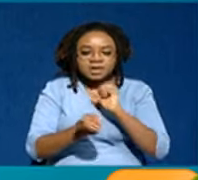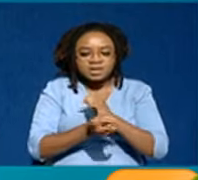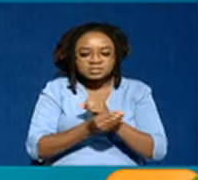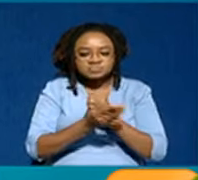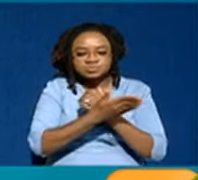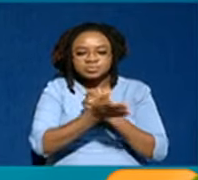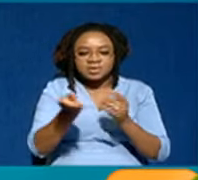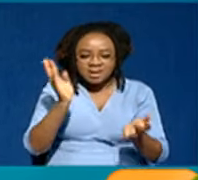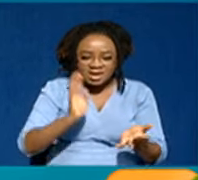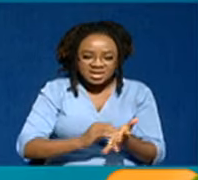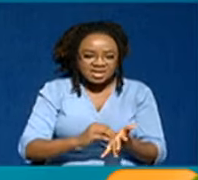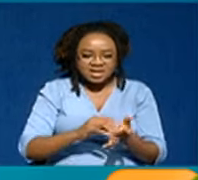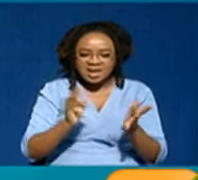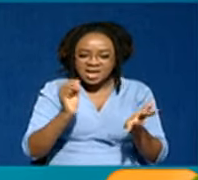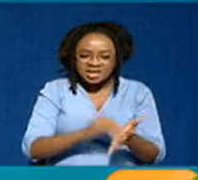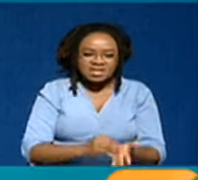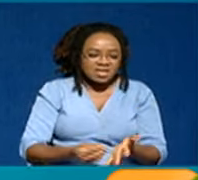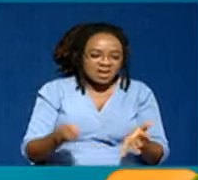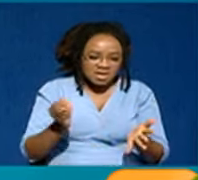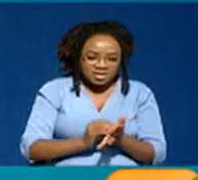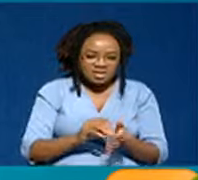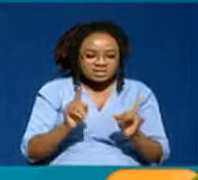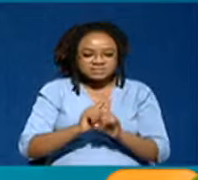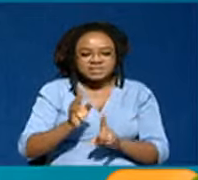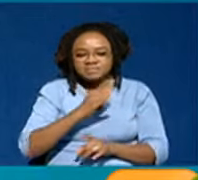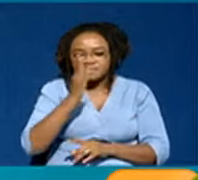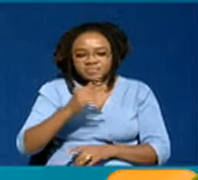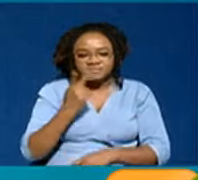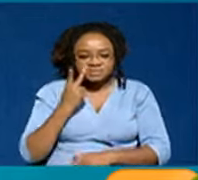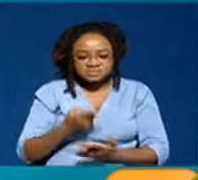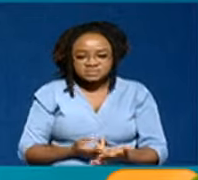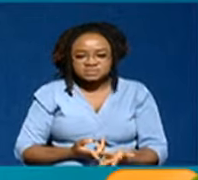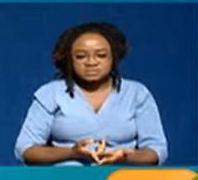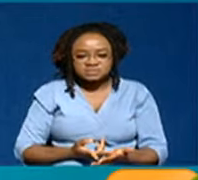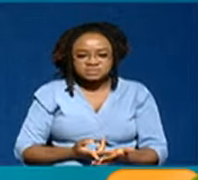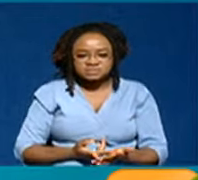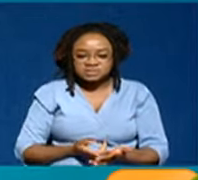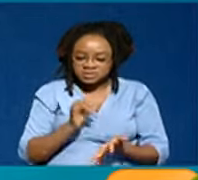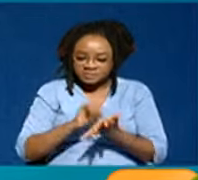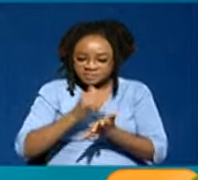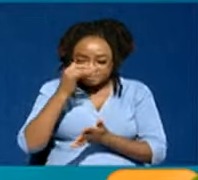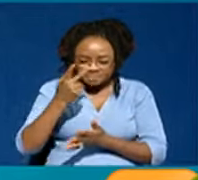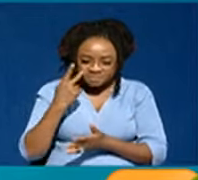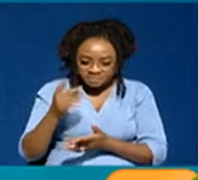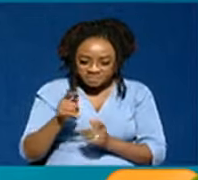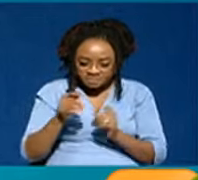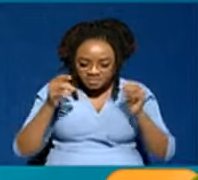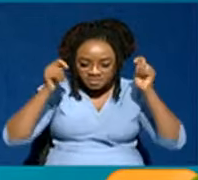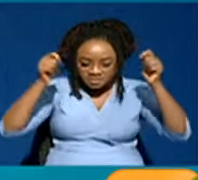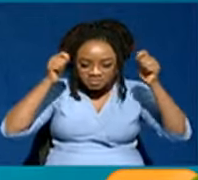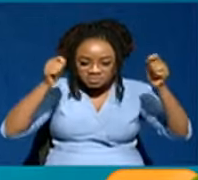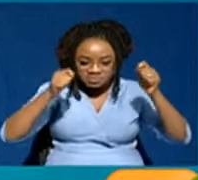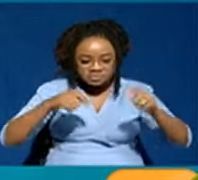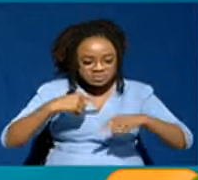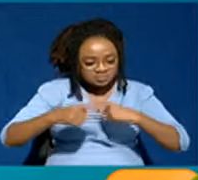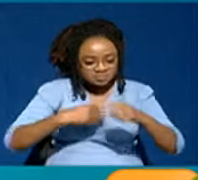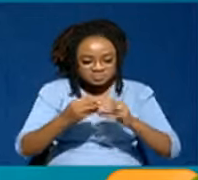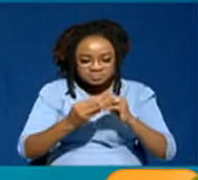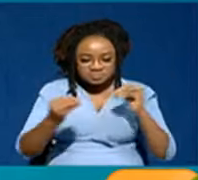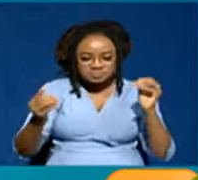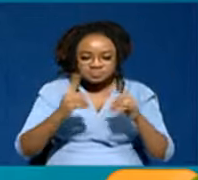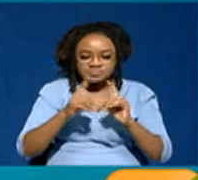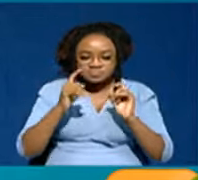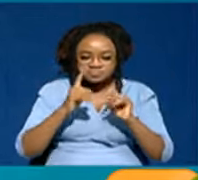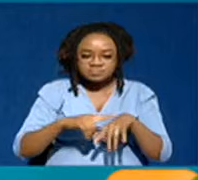never seen it. Yeah, so those are some of the reasons why you find the strikes prolonging. Yeah. But when we say we want to commit or